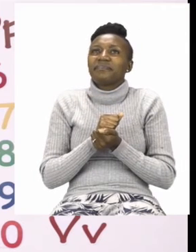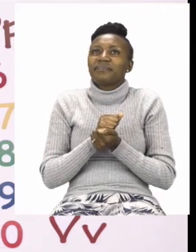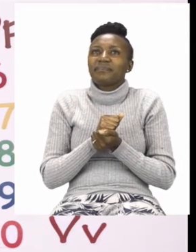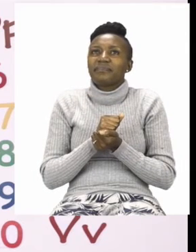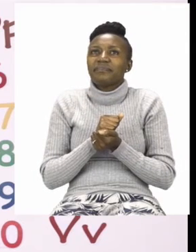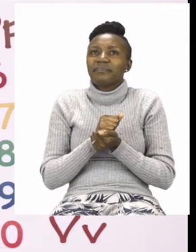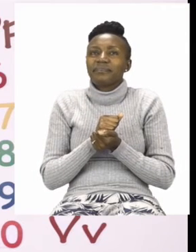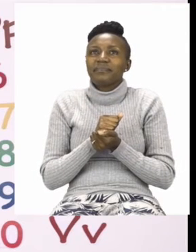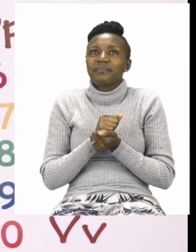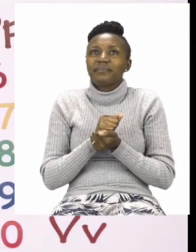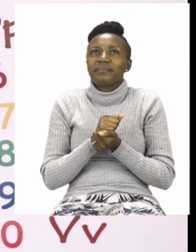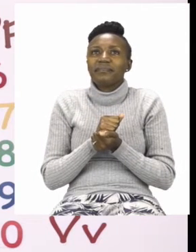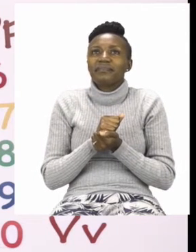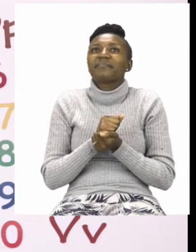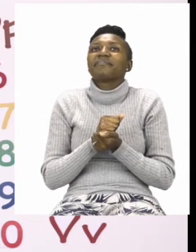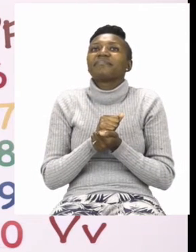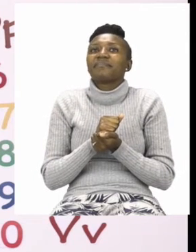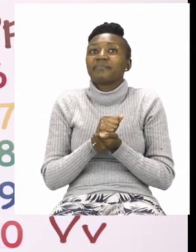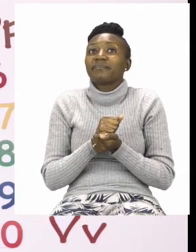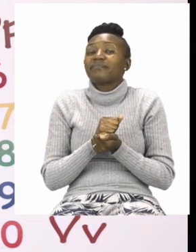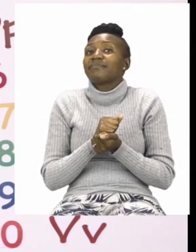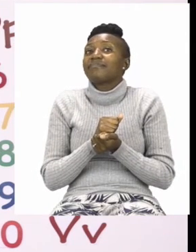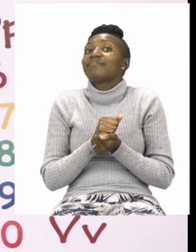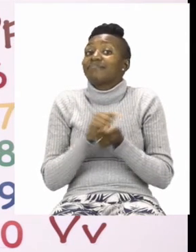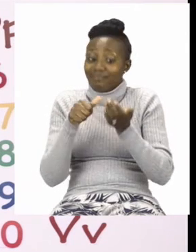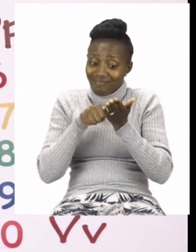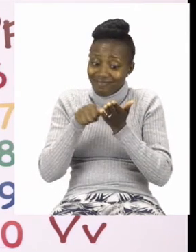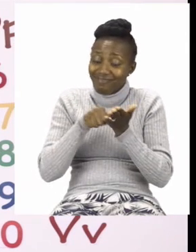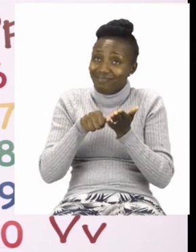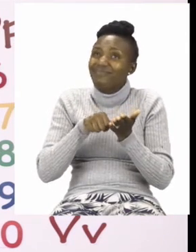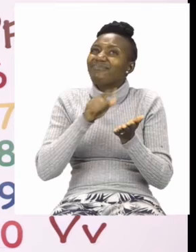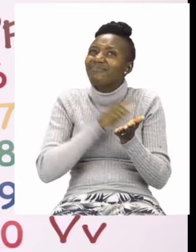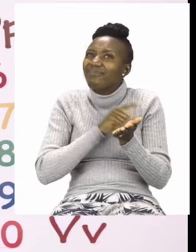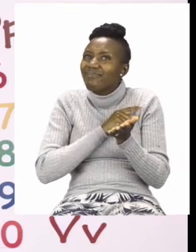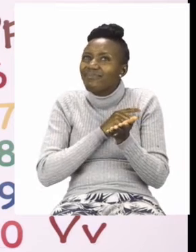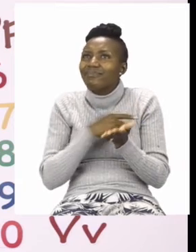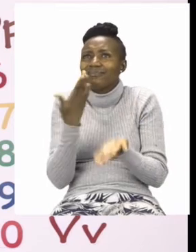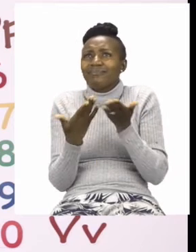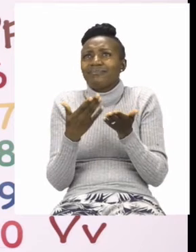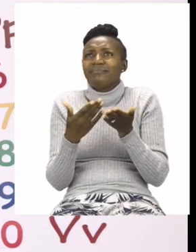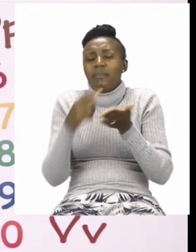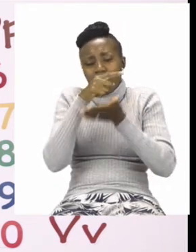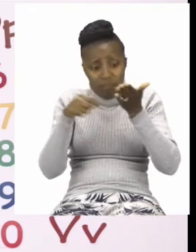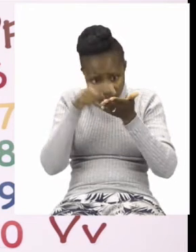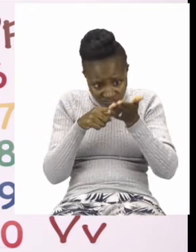Eraser. Well done. Now we use an eraser to erase or to rub